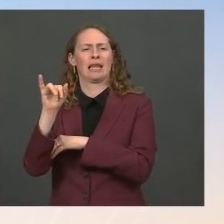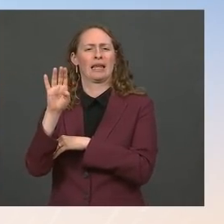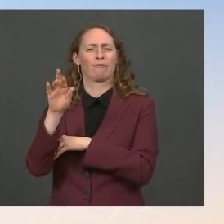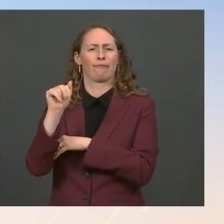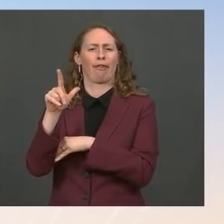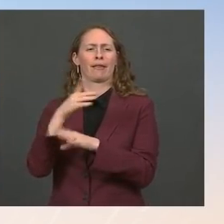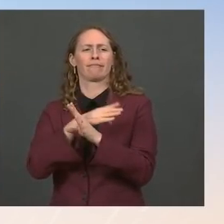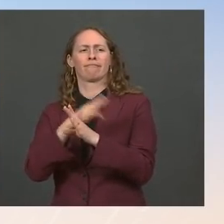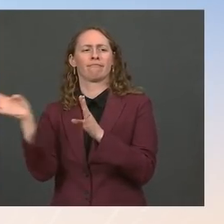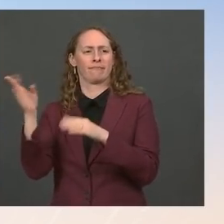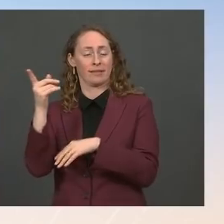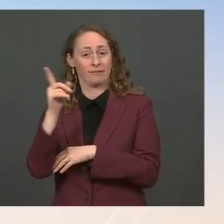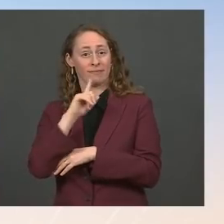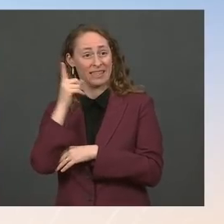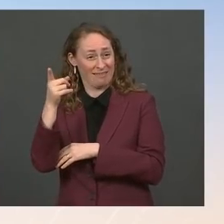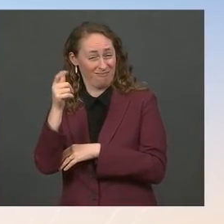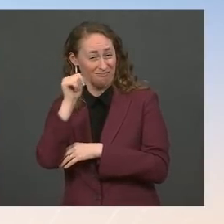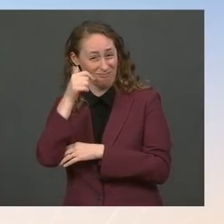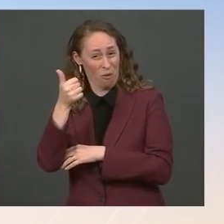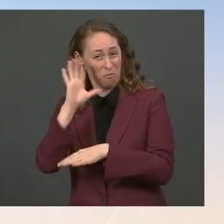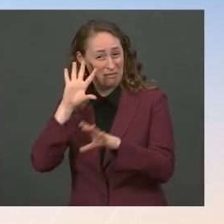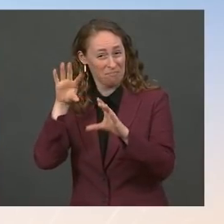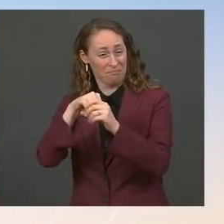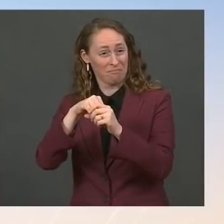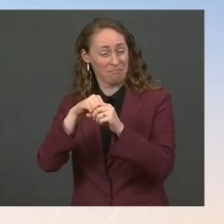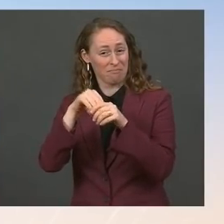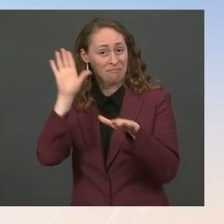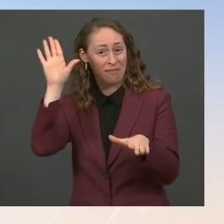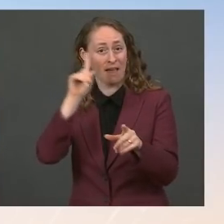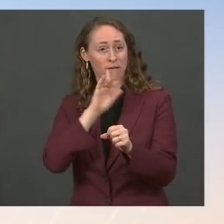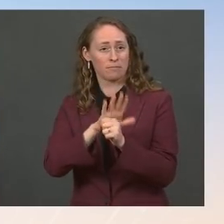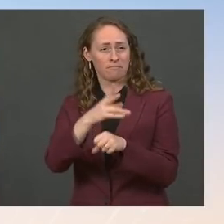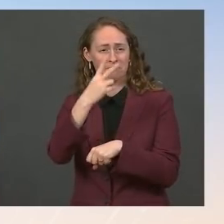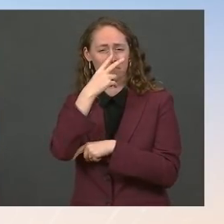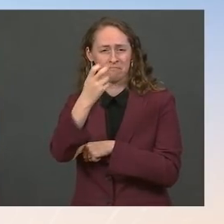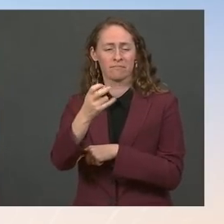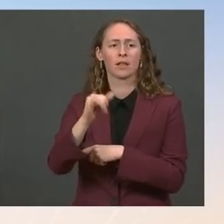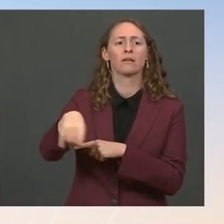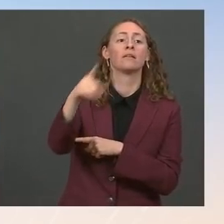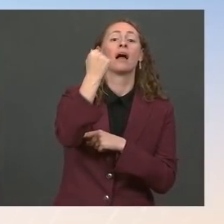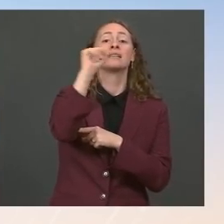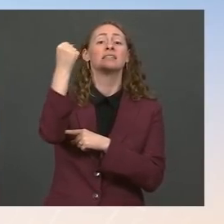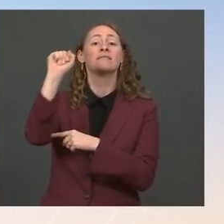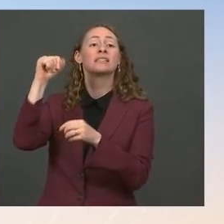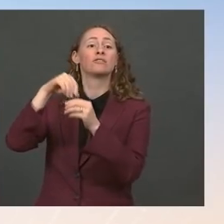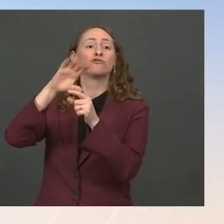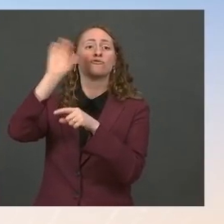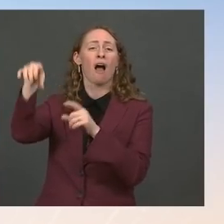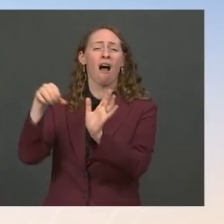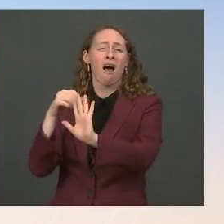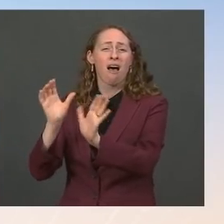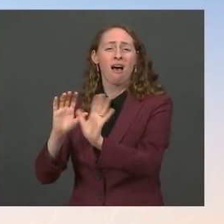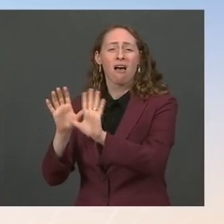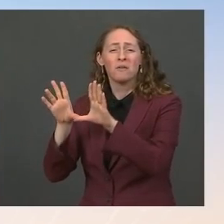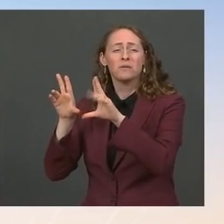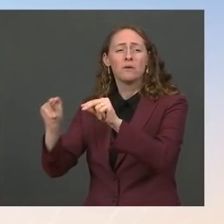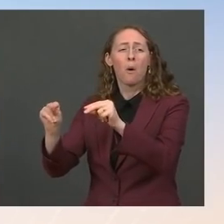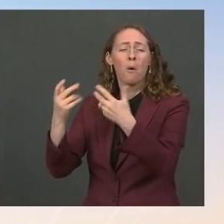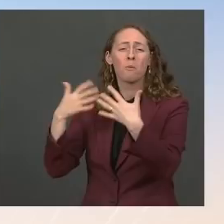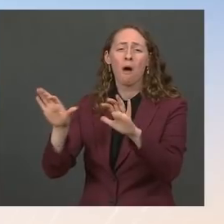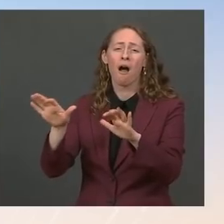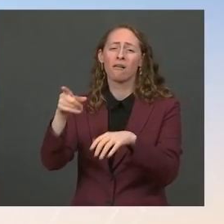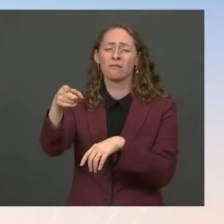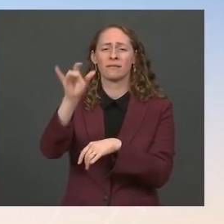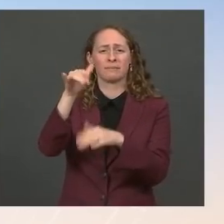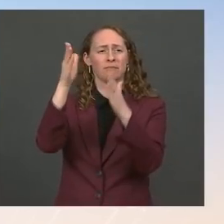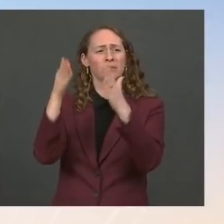hearing tomorrow. There's the NAACP, there are activists in Chicago. They're all saying that the nomination is out of step with the values